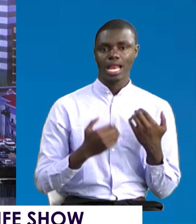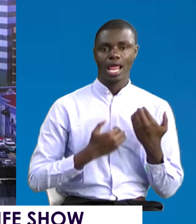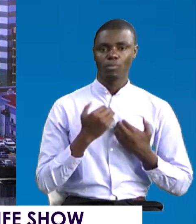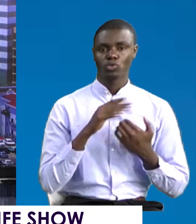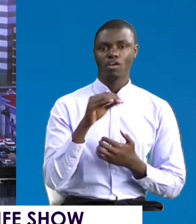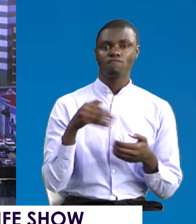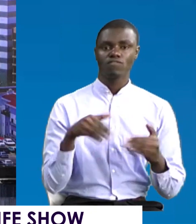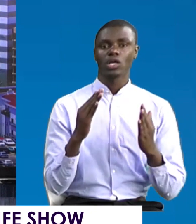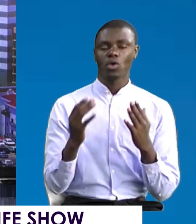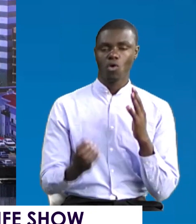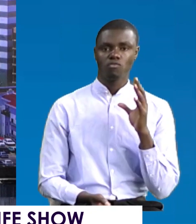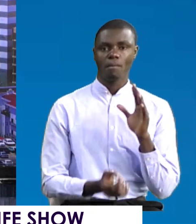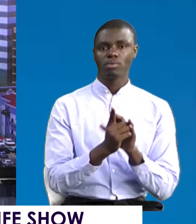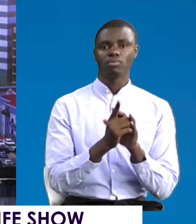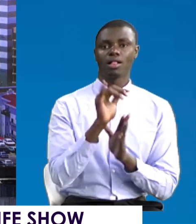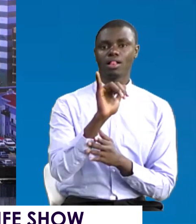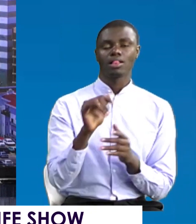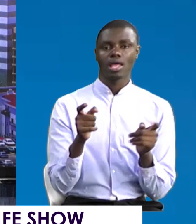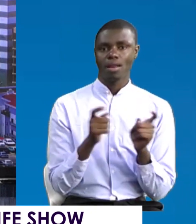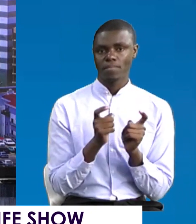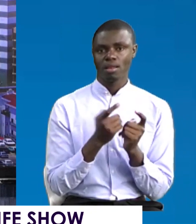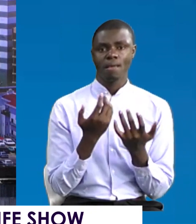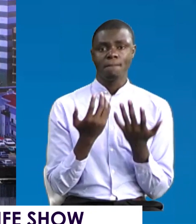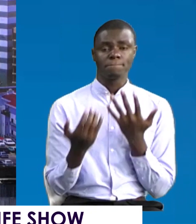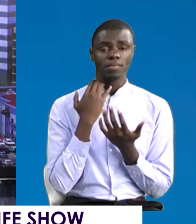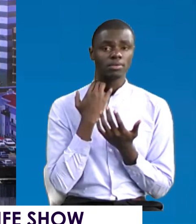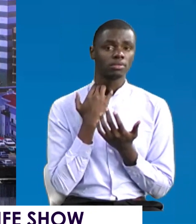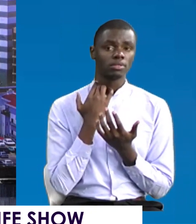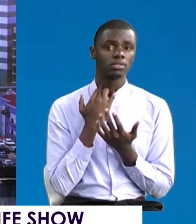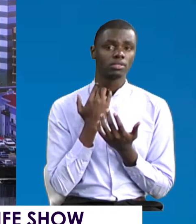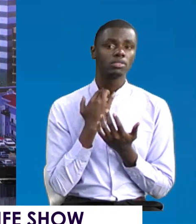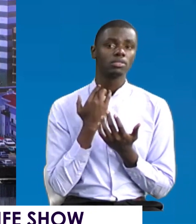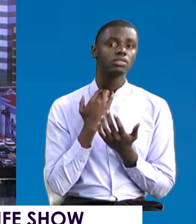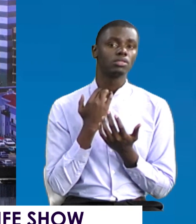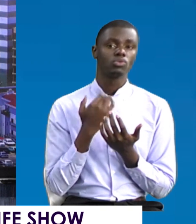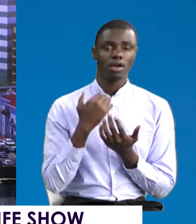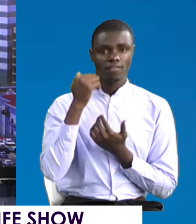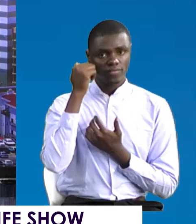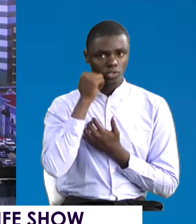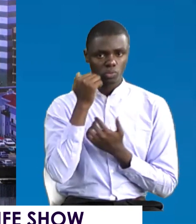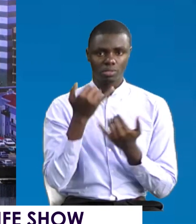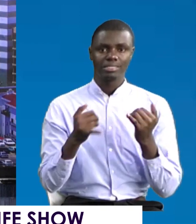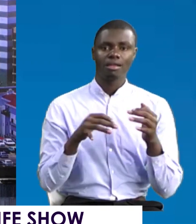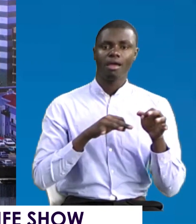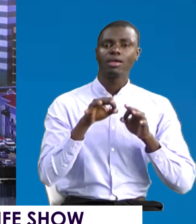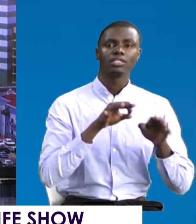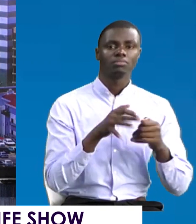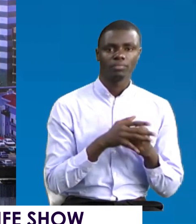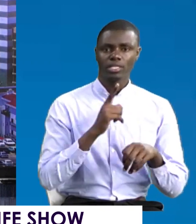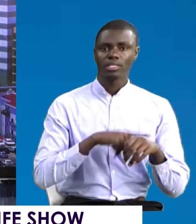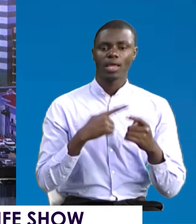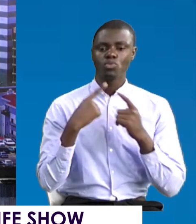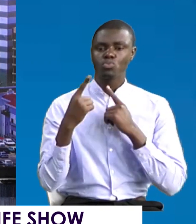way of bringing out that pain. You may be going through some kind of sorrow. Try and speak it out. When you speak